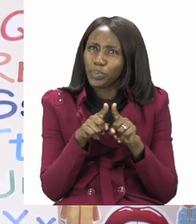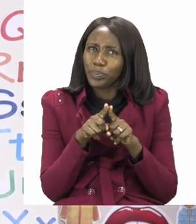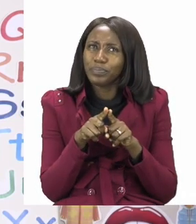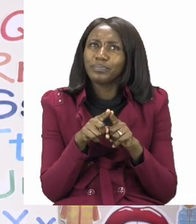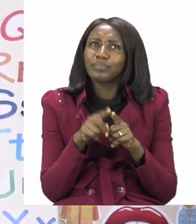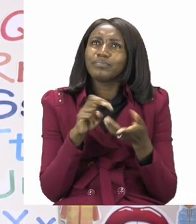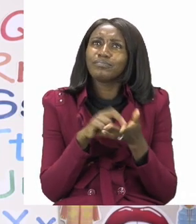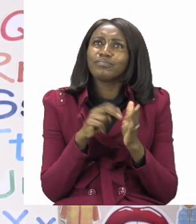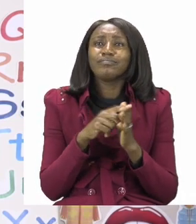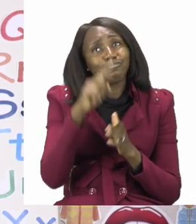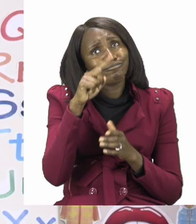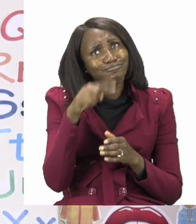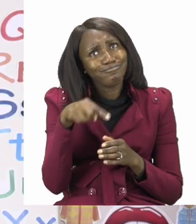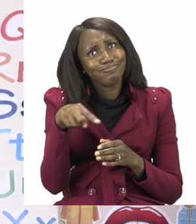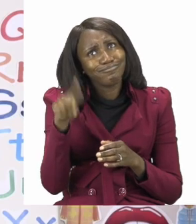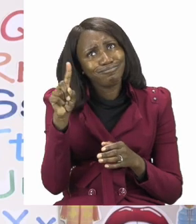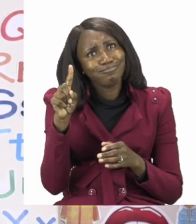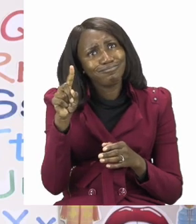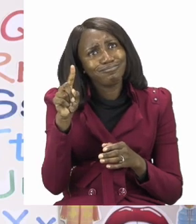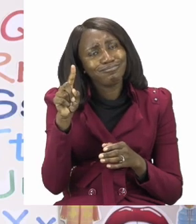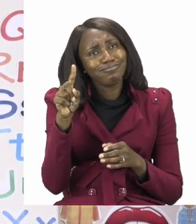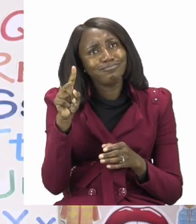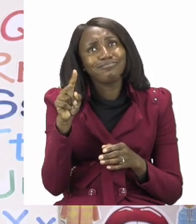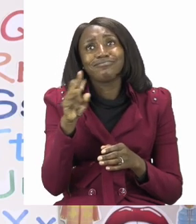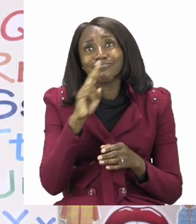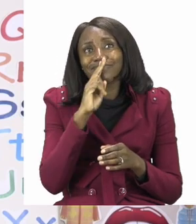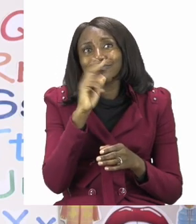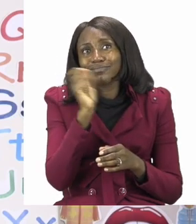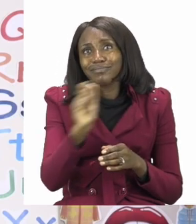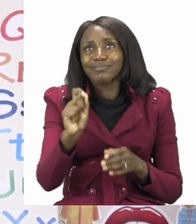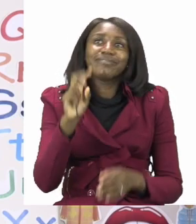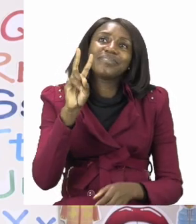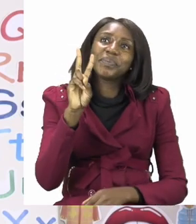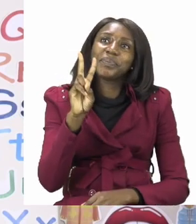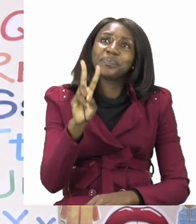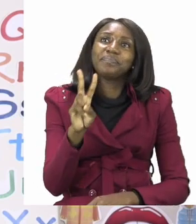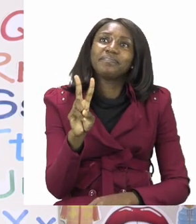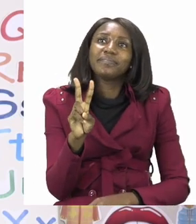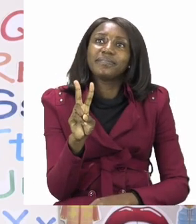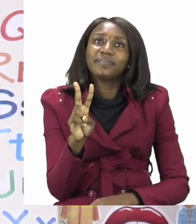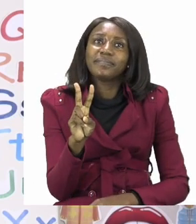that means that our answer is 2.